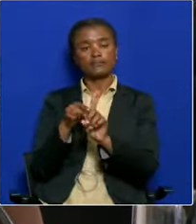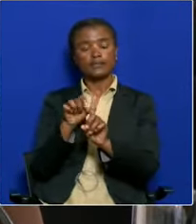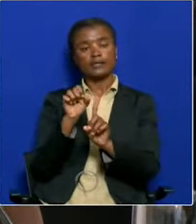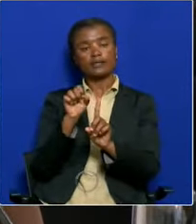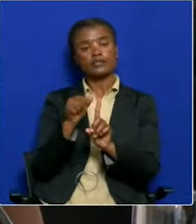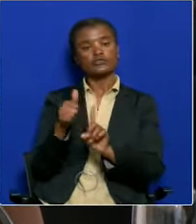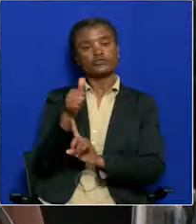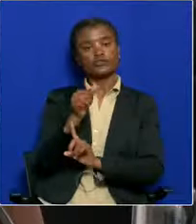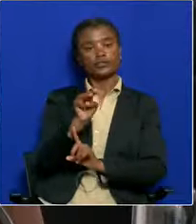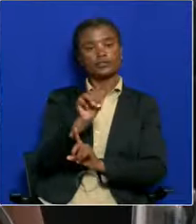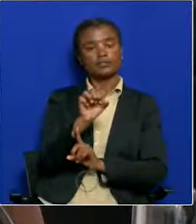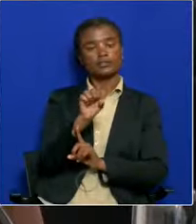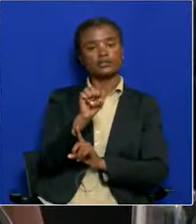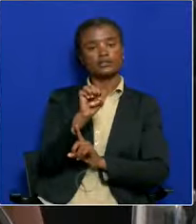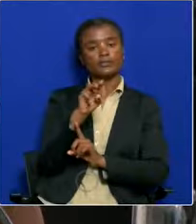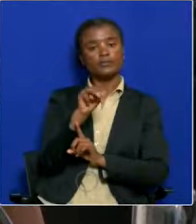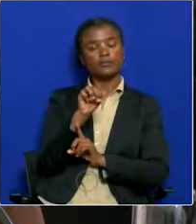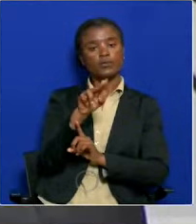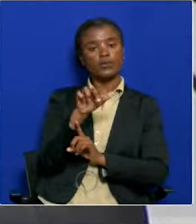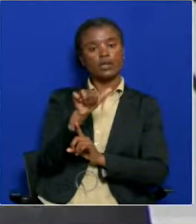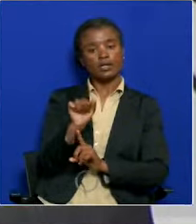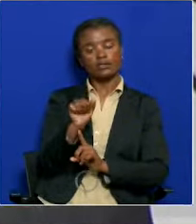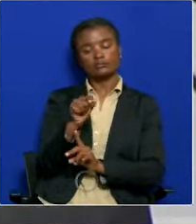that? Yes.